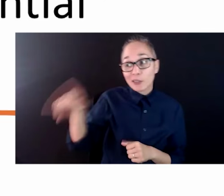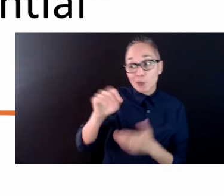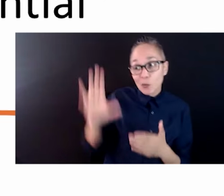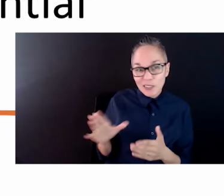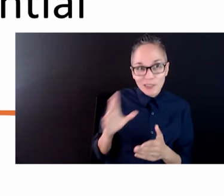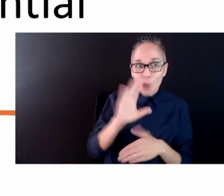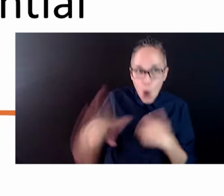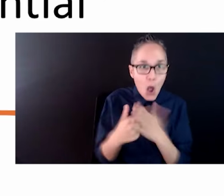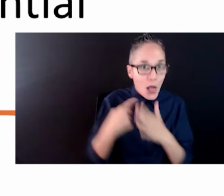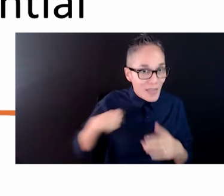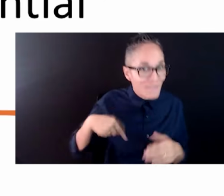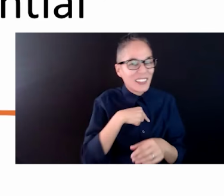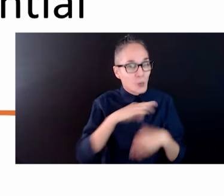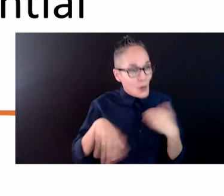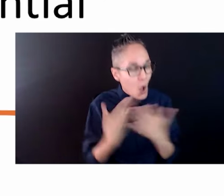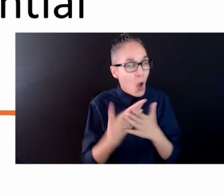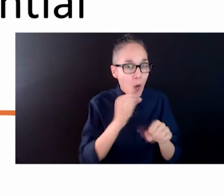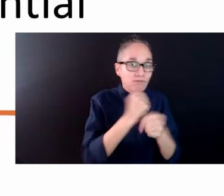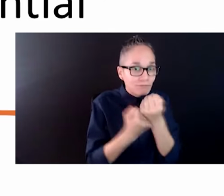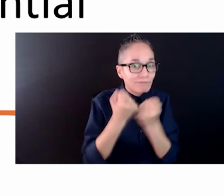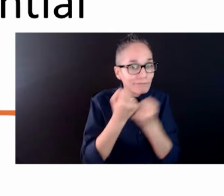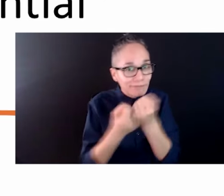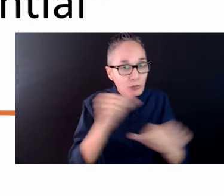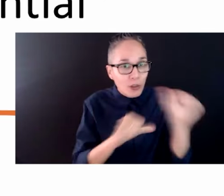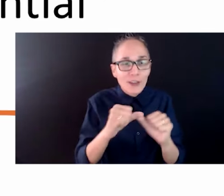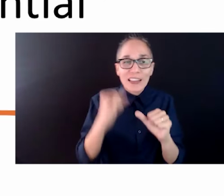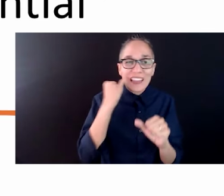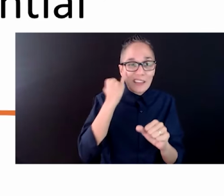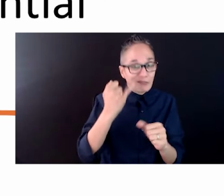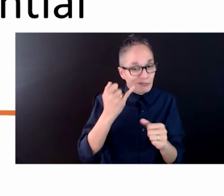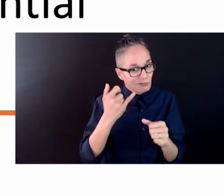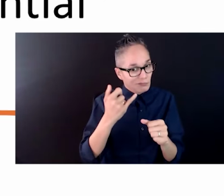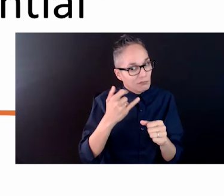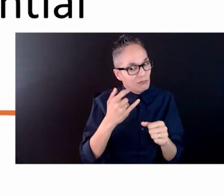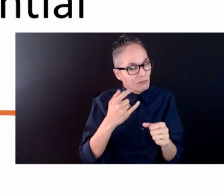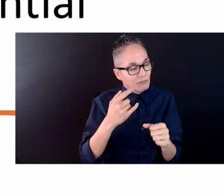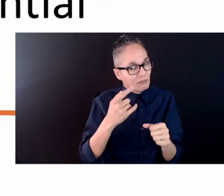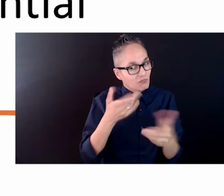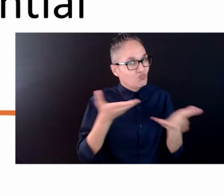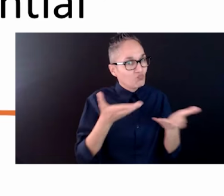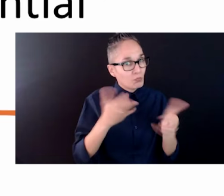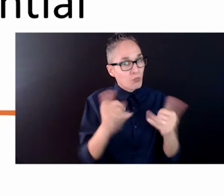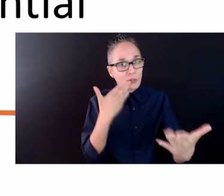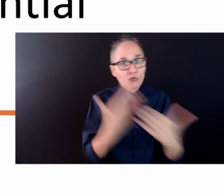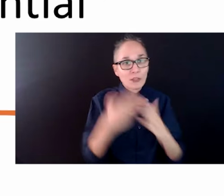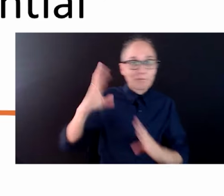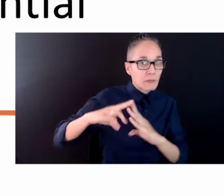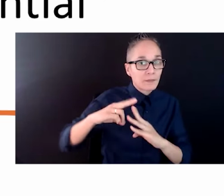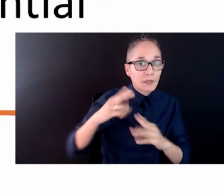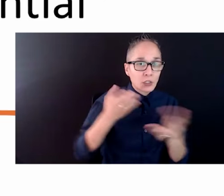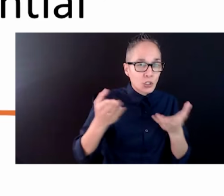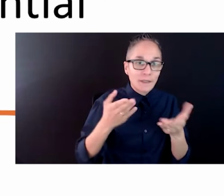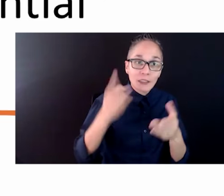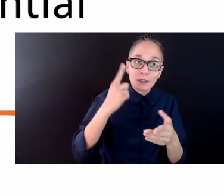it's all of us. We're all customers of each other. And if we treat each other from the point of view of a positive customer service, even